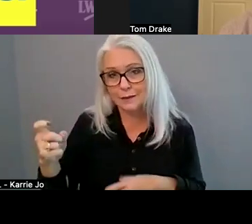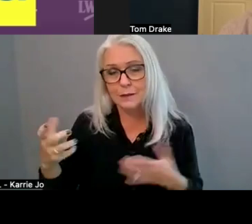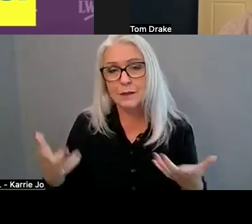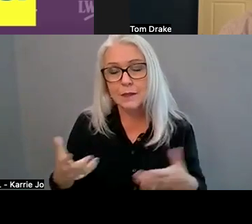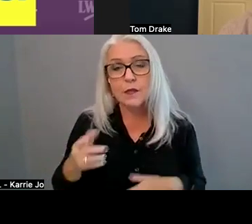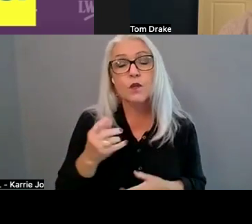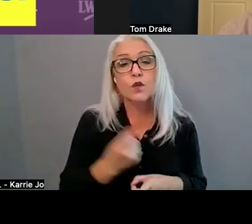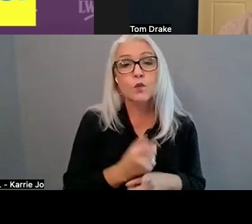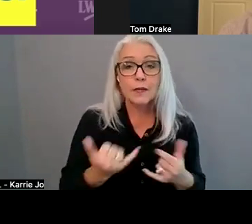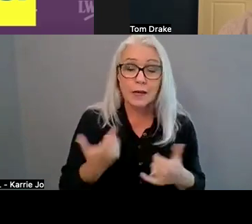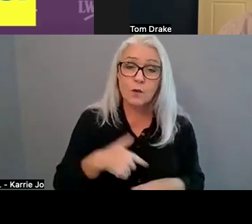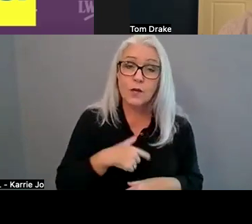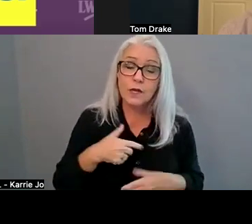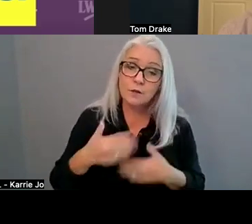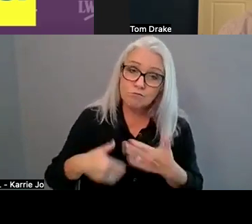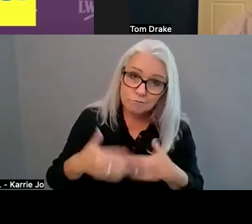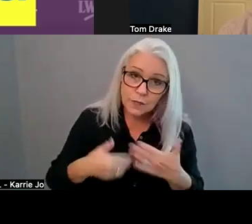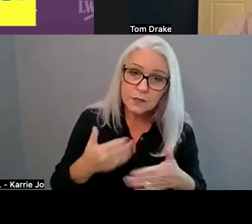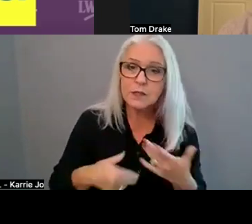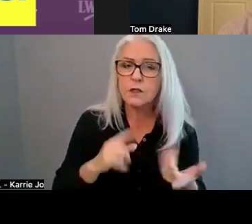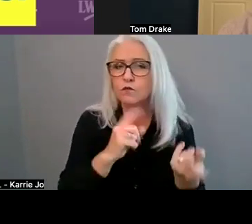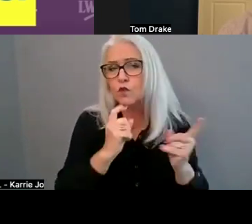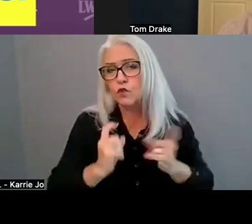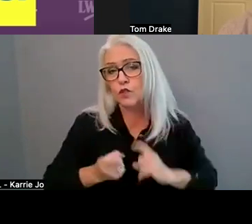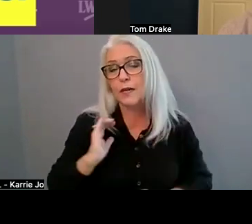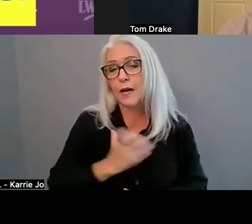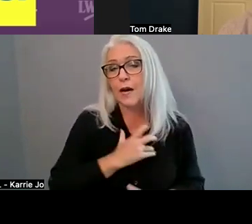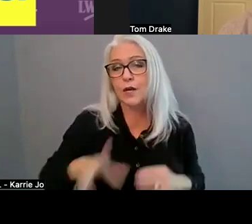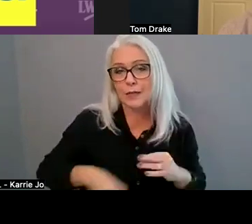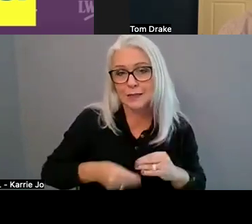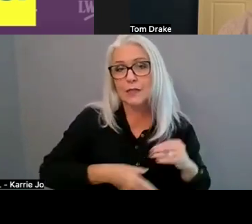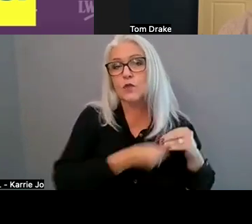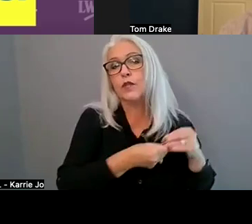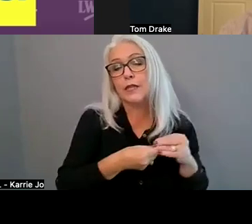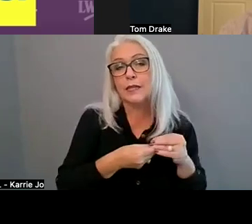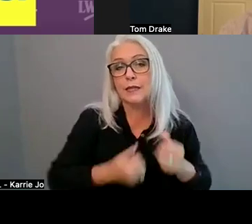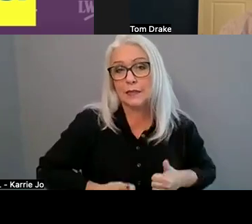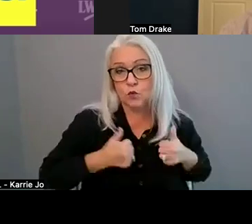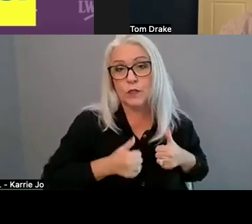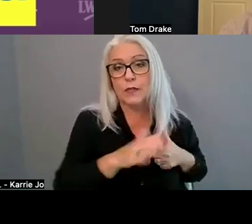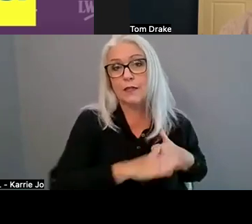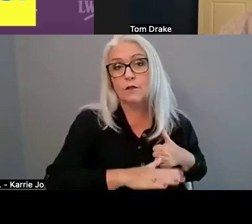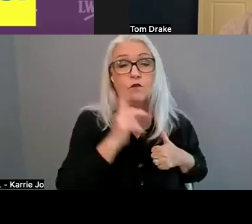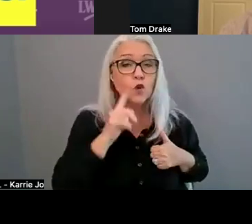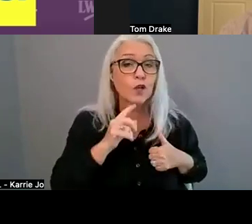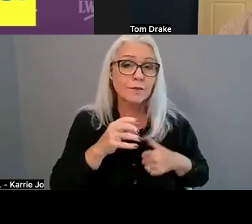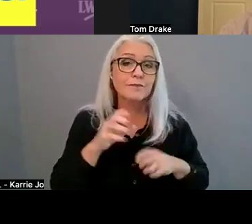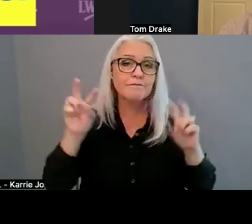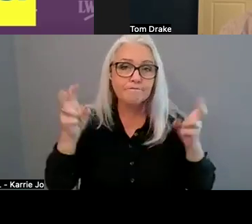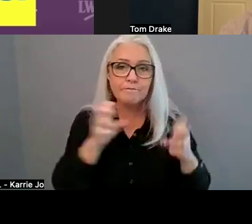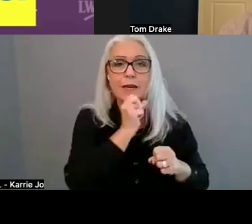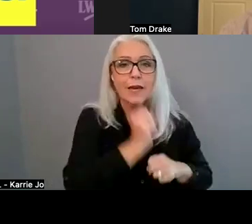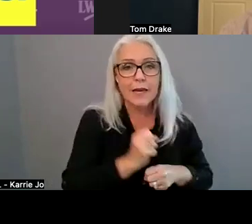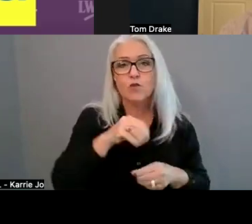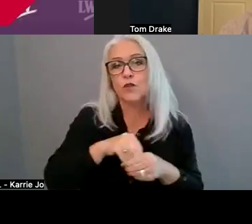of modifying our accessory dwelling unit laws to make it easier for people to age in place and convert part of their house